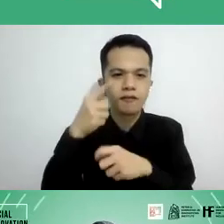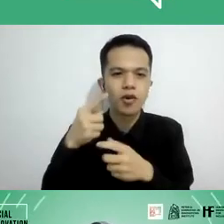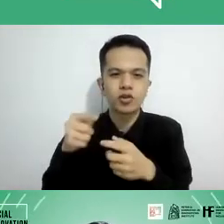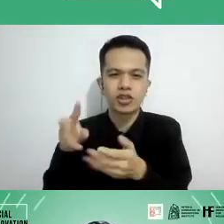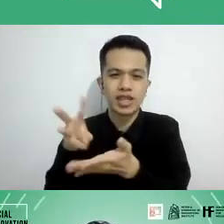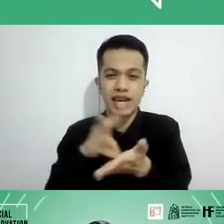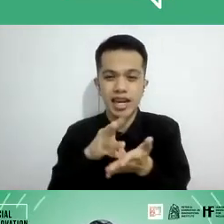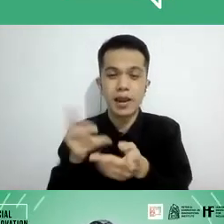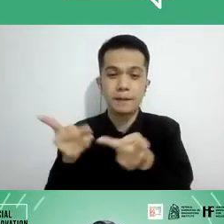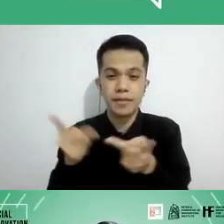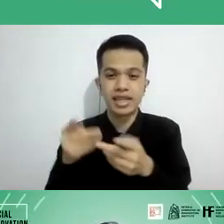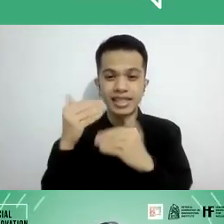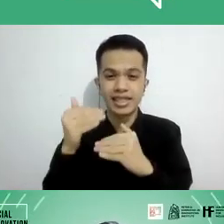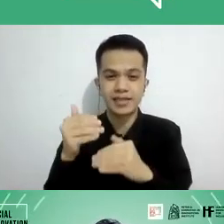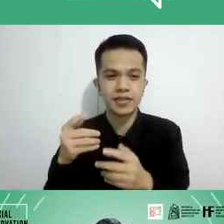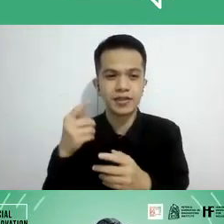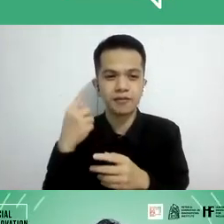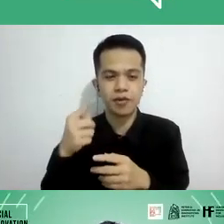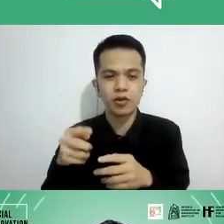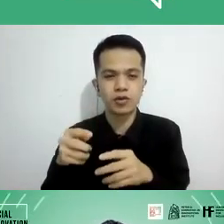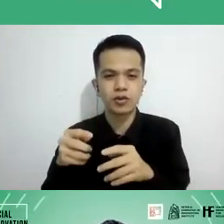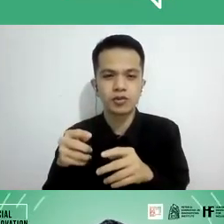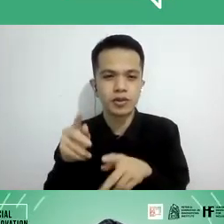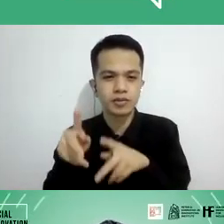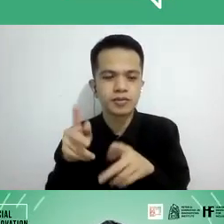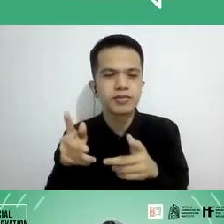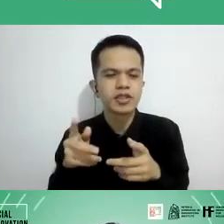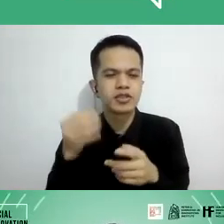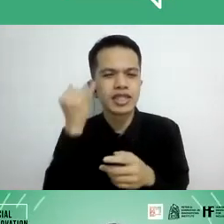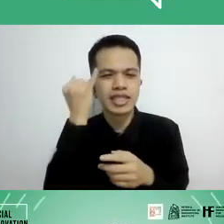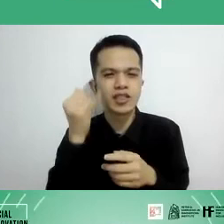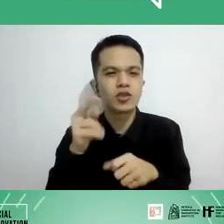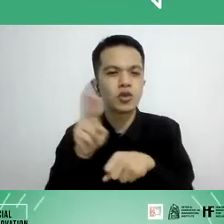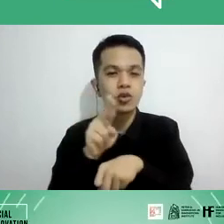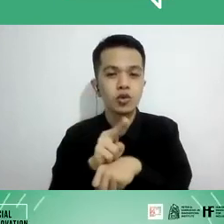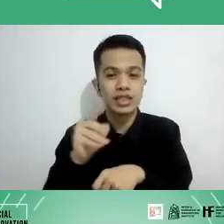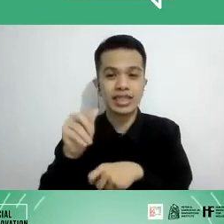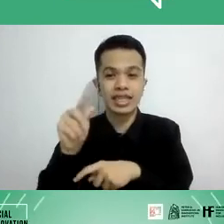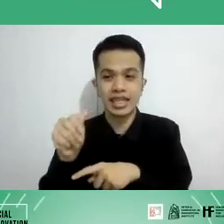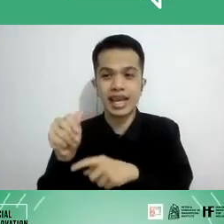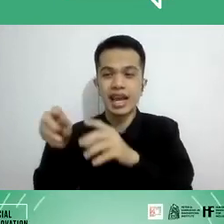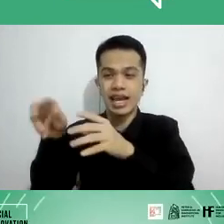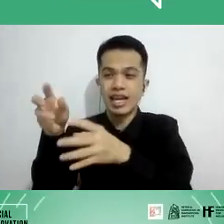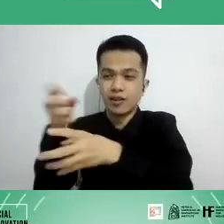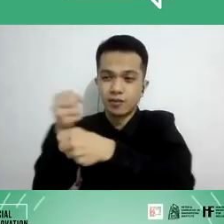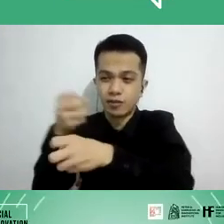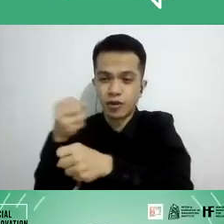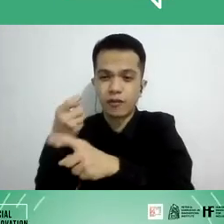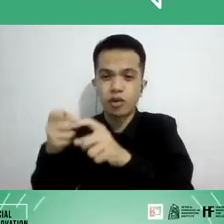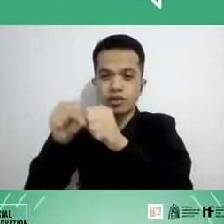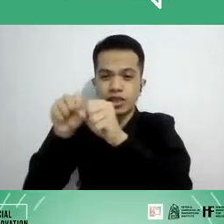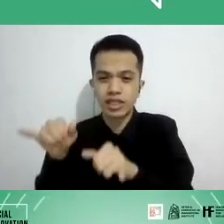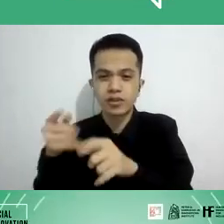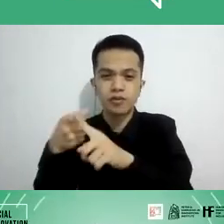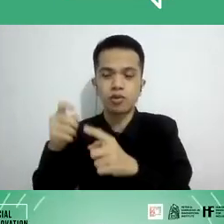or places that limited vehicle travel. And the idea was using the data they gathered from traffic, from systems, from people's